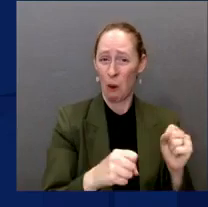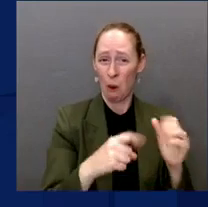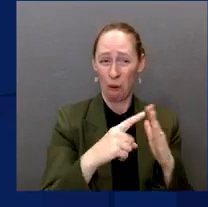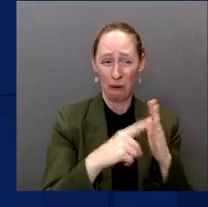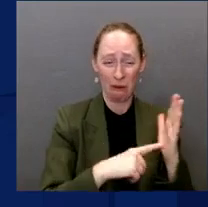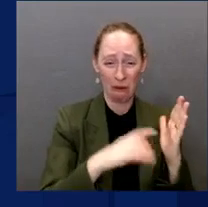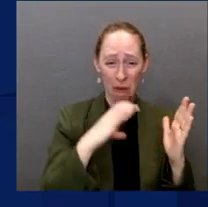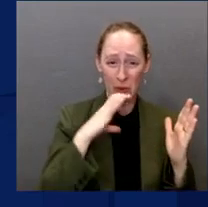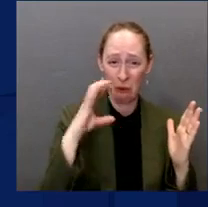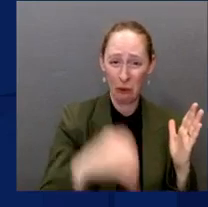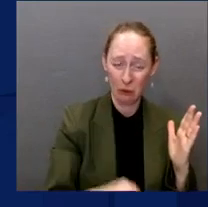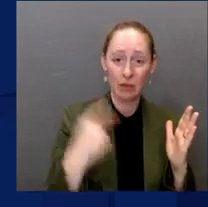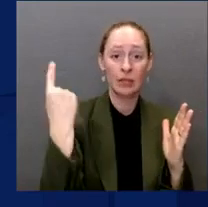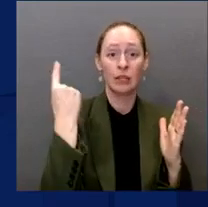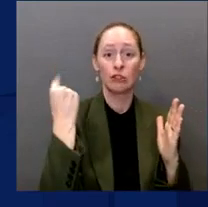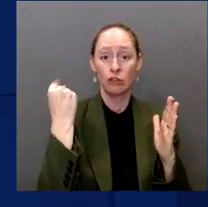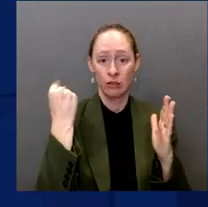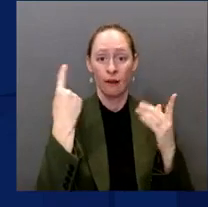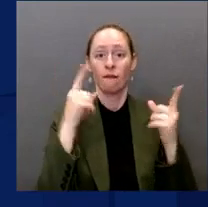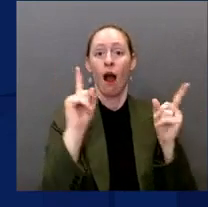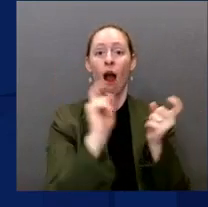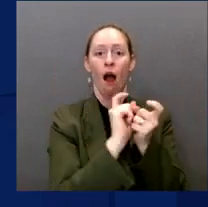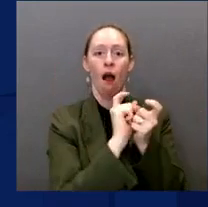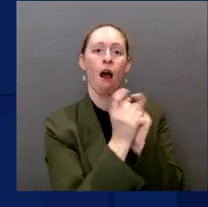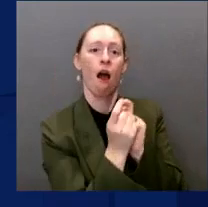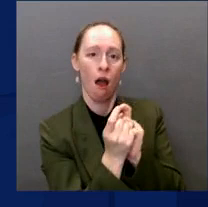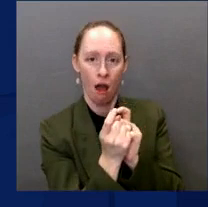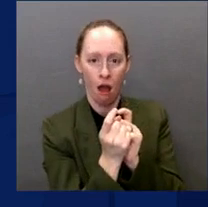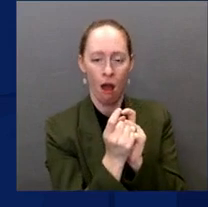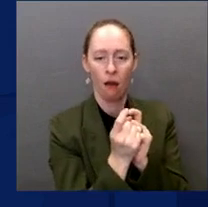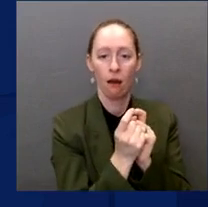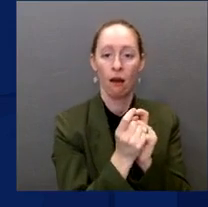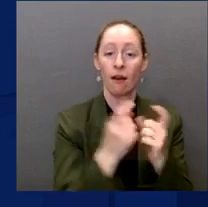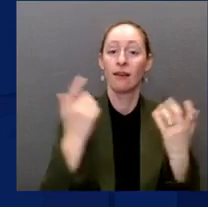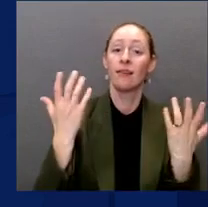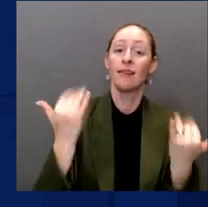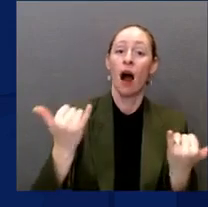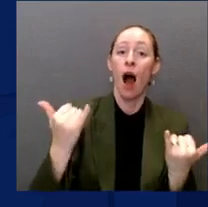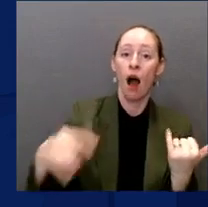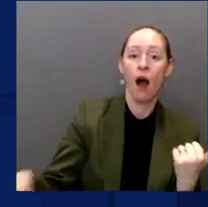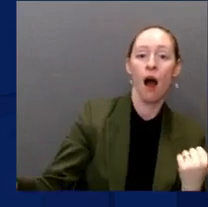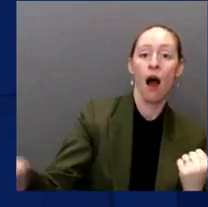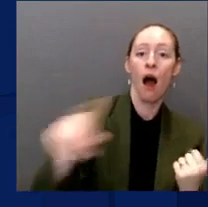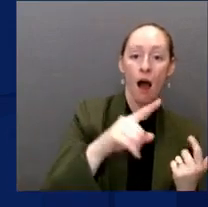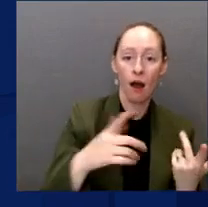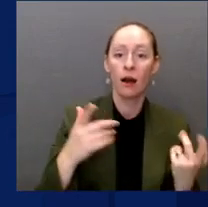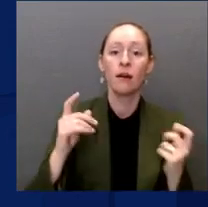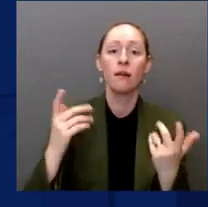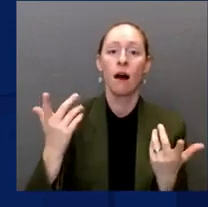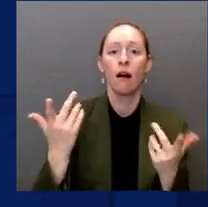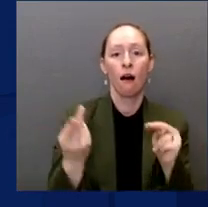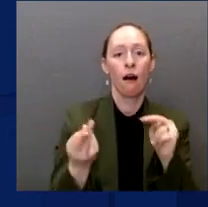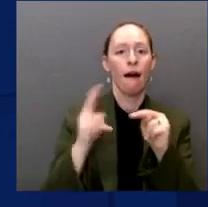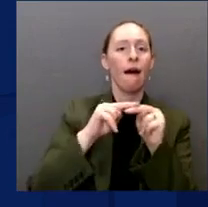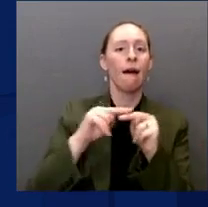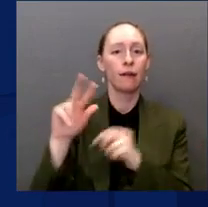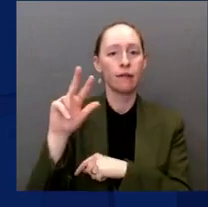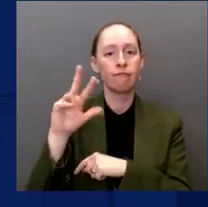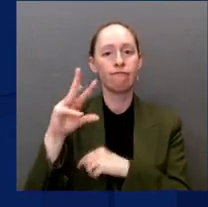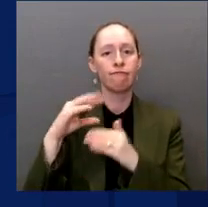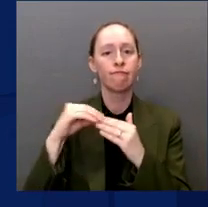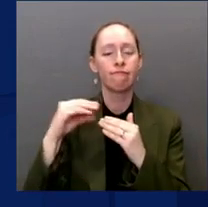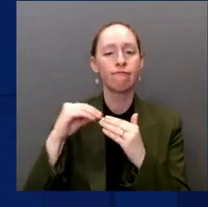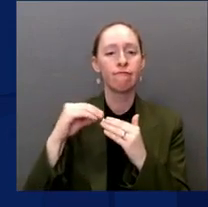of $36 extra in their pockets per month. Physical activity is part of living a healthy lifestyle and